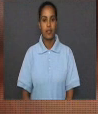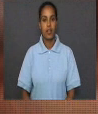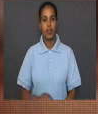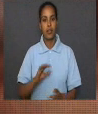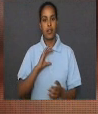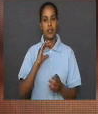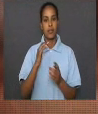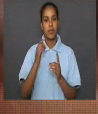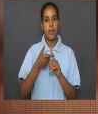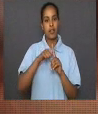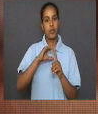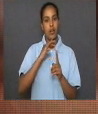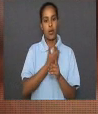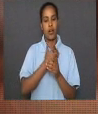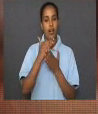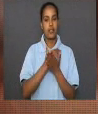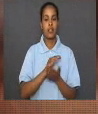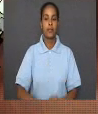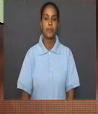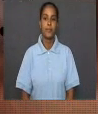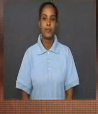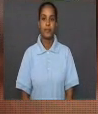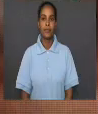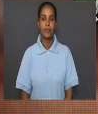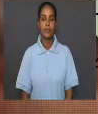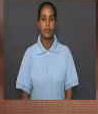Let's get back to our lesson.